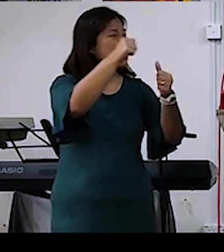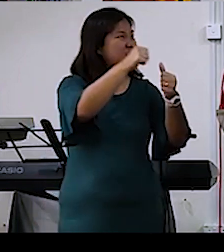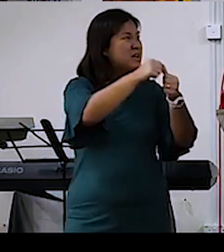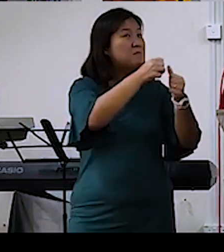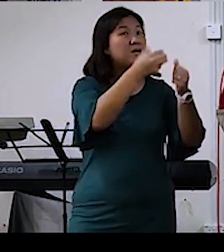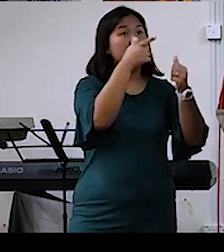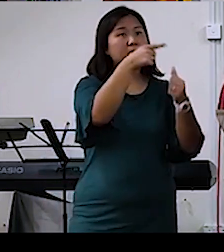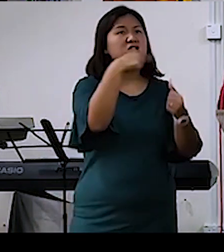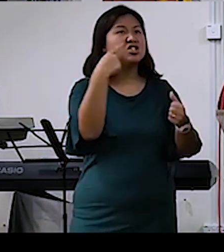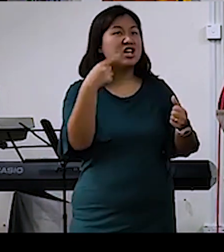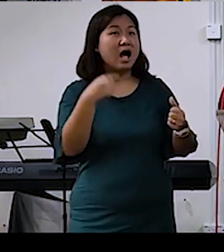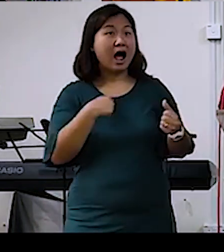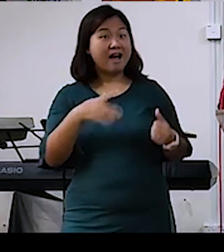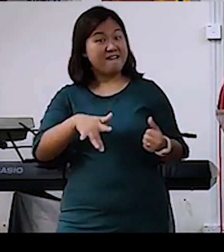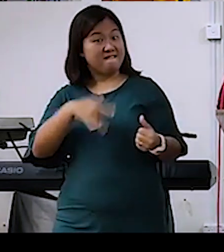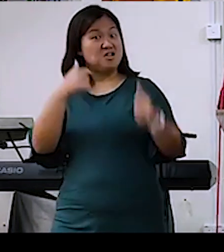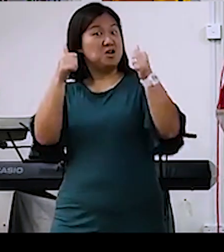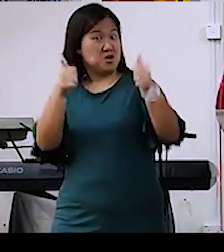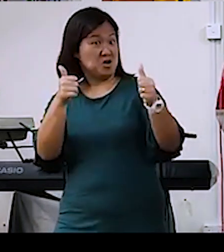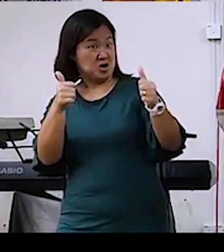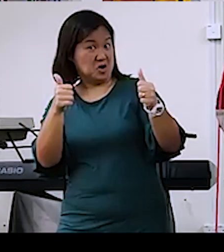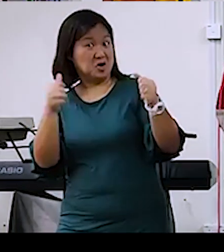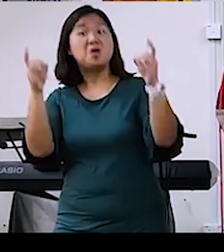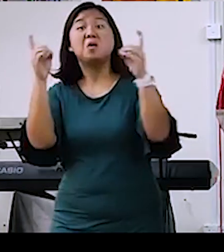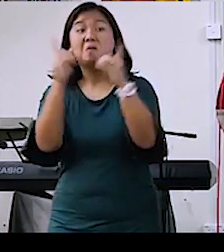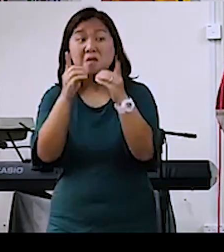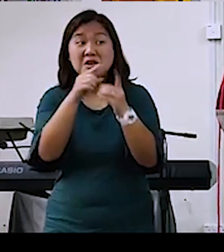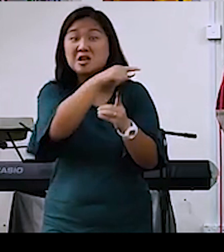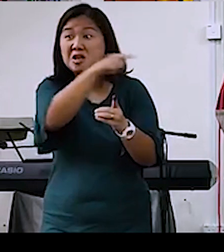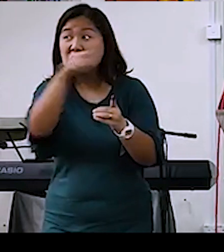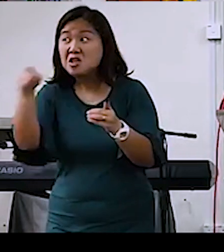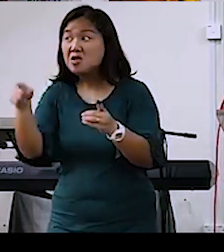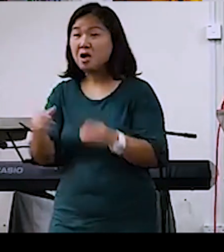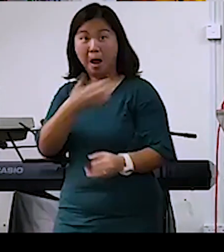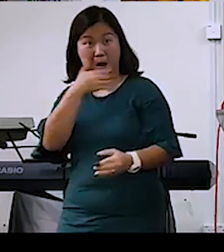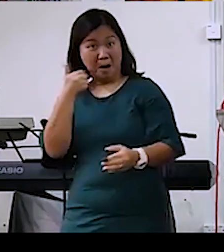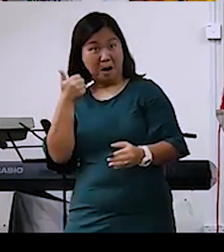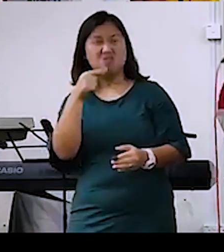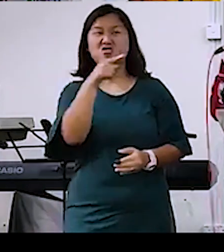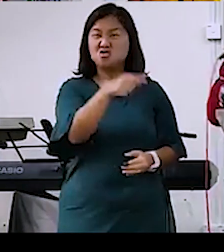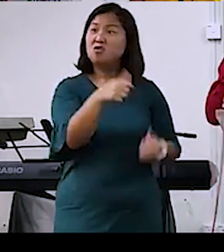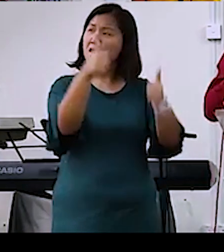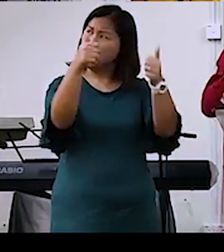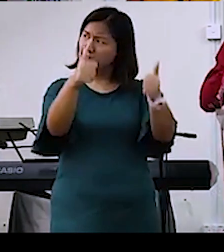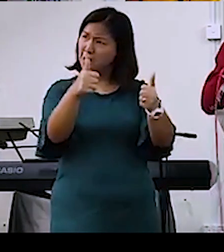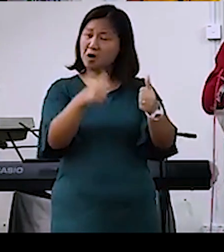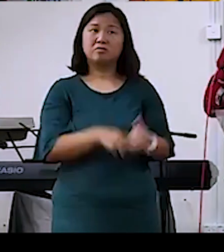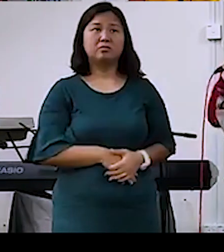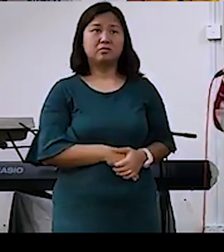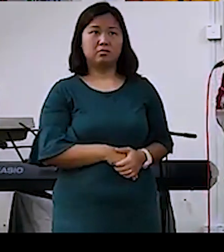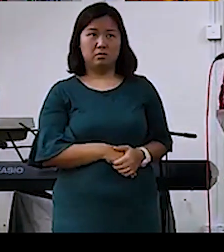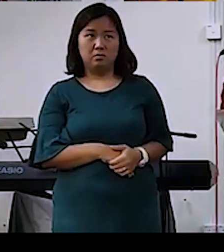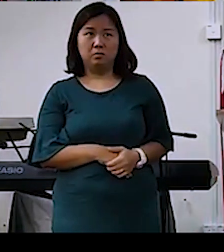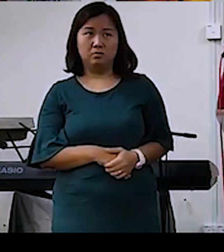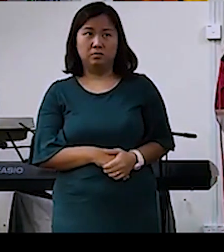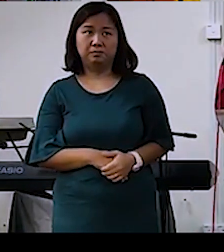said, I feel good meeting you guys. I want to get to know you all better. You guys are nice. Do something like that.You know, that's what it means,